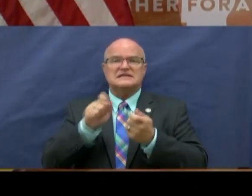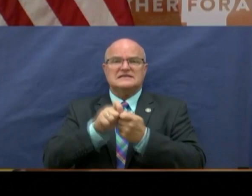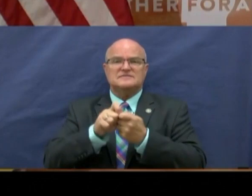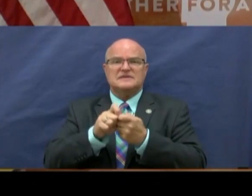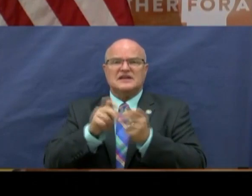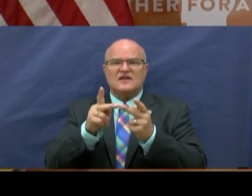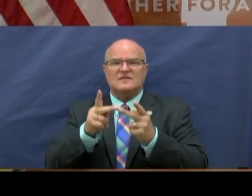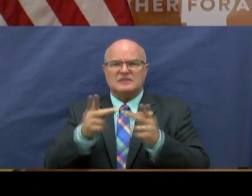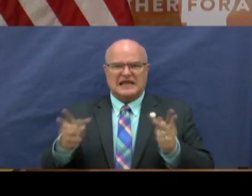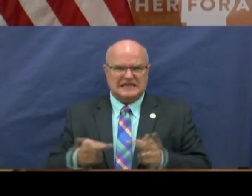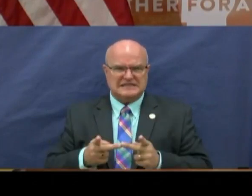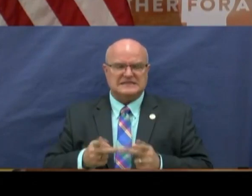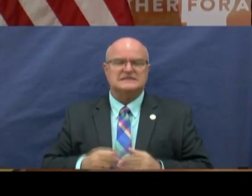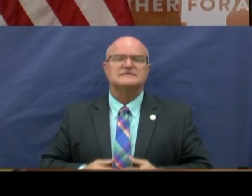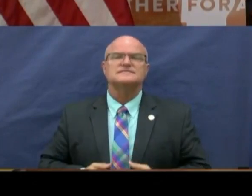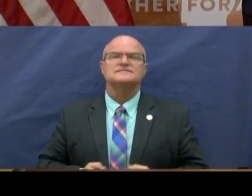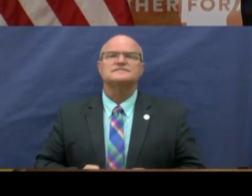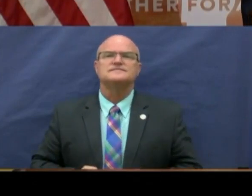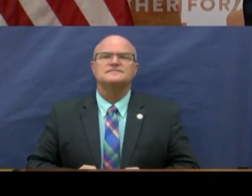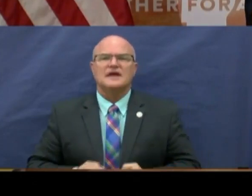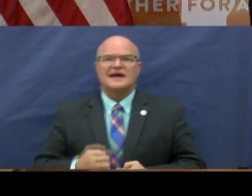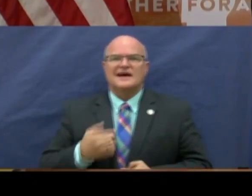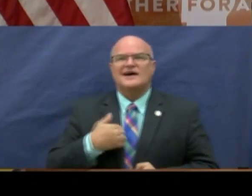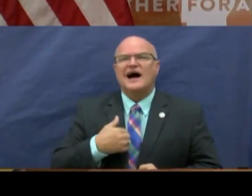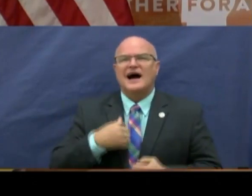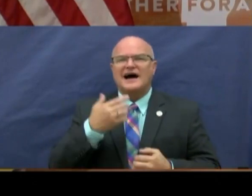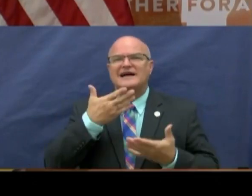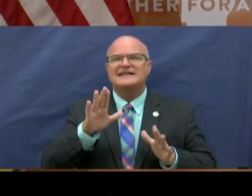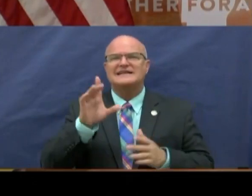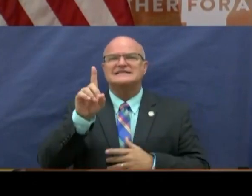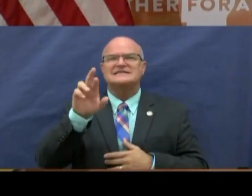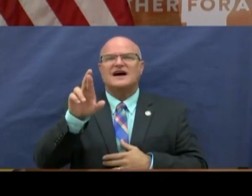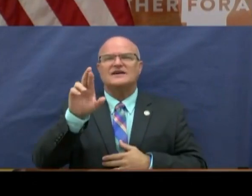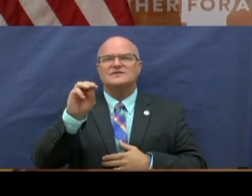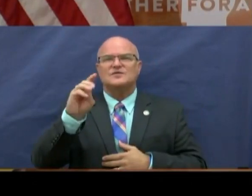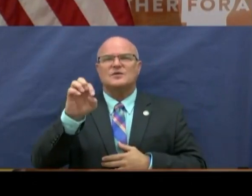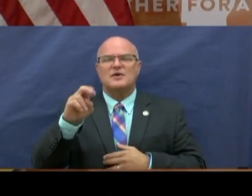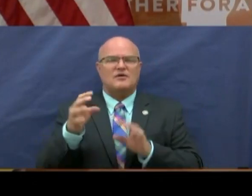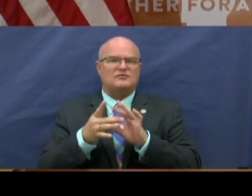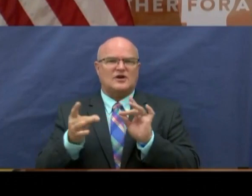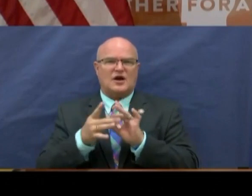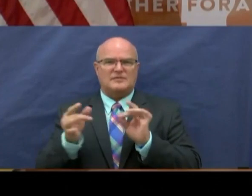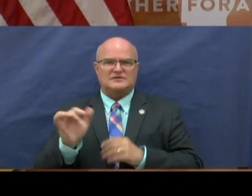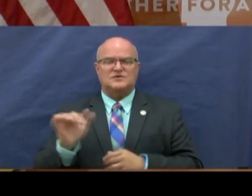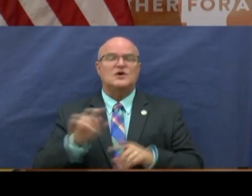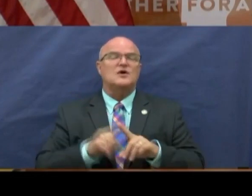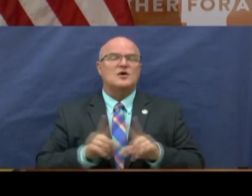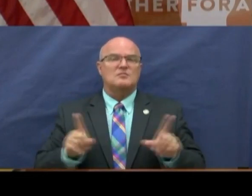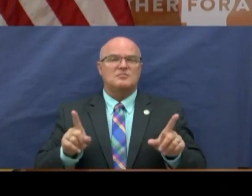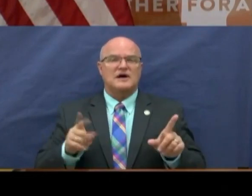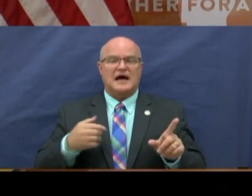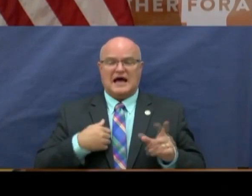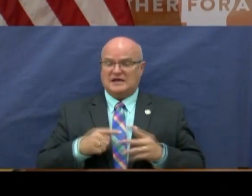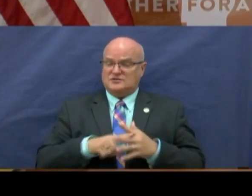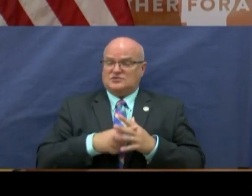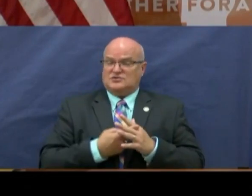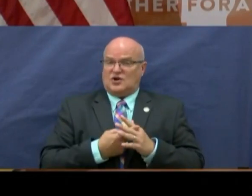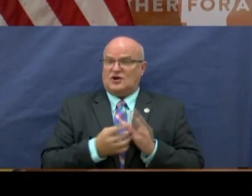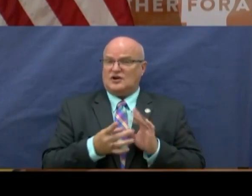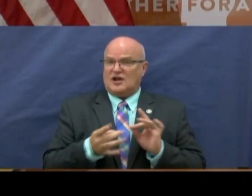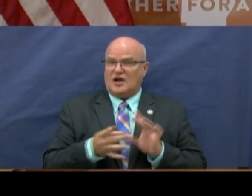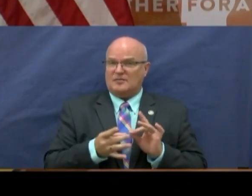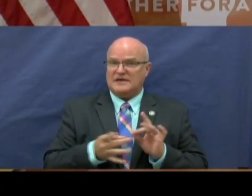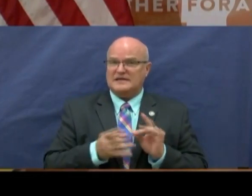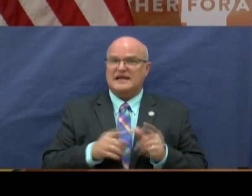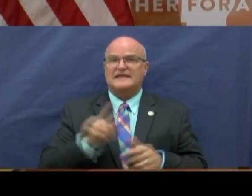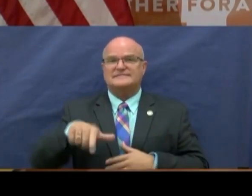facilities? And I'll let Dr. Romero comment on that, of course, as well. But let me start by saying